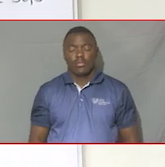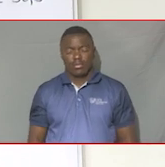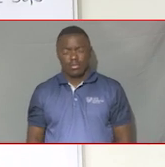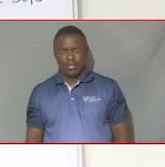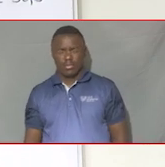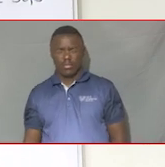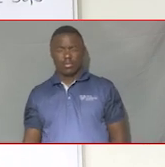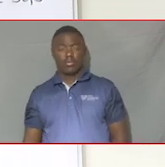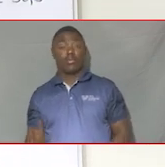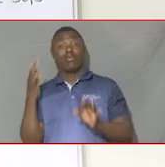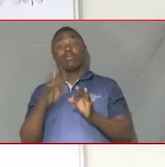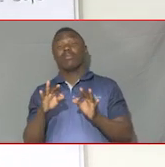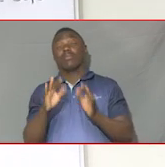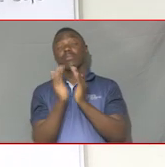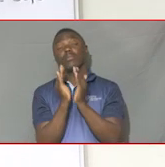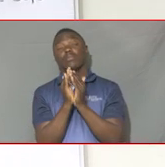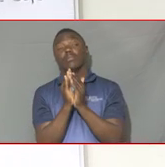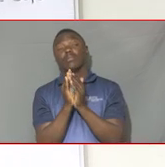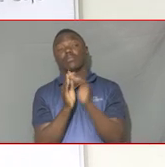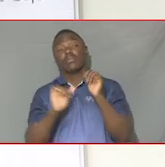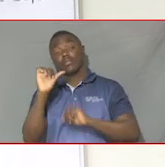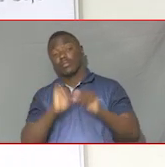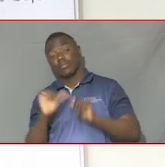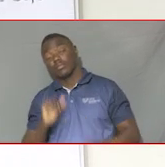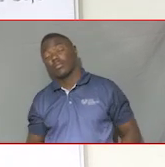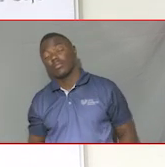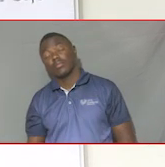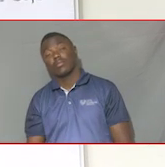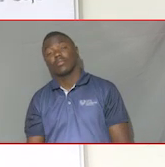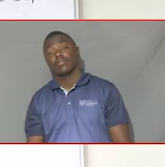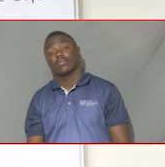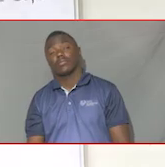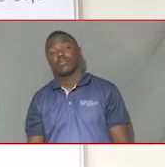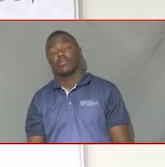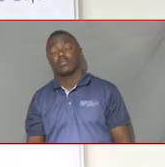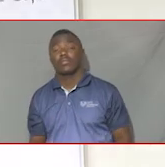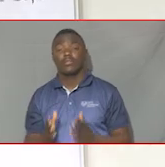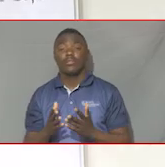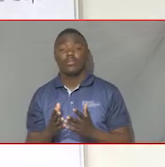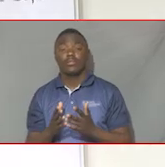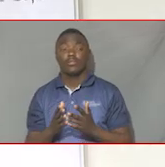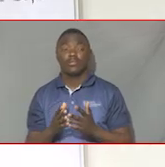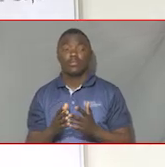an accurate mark for science? Is it interpolation or extrapolation?